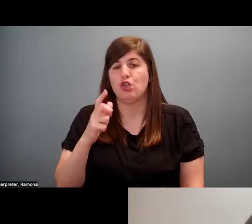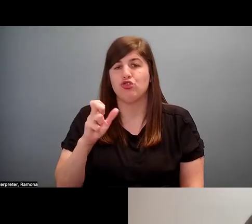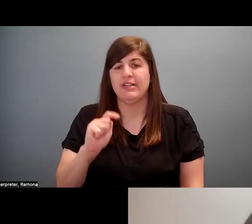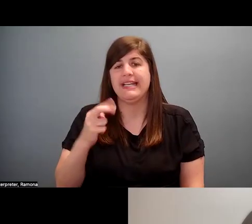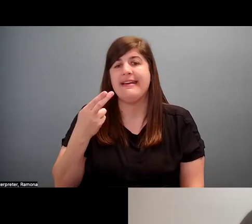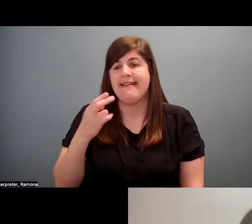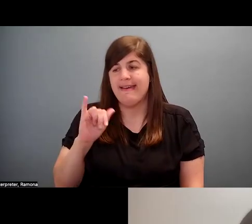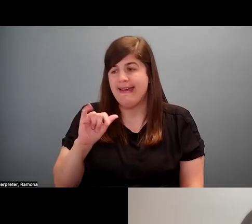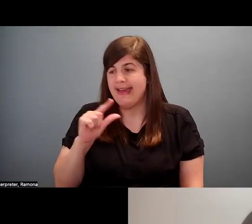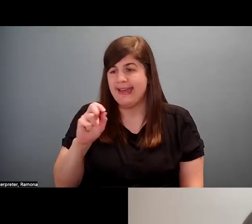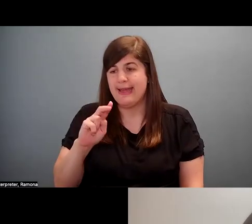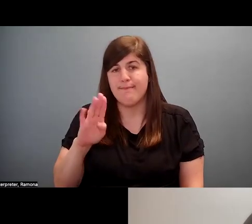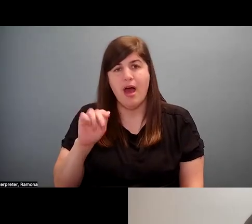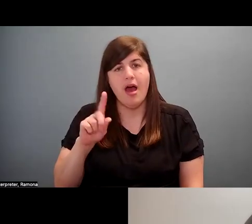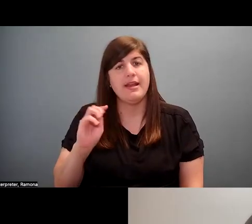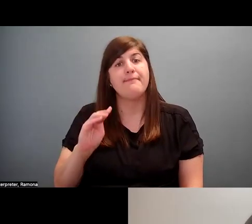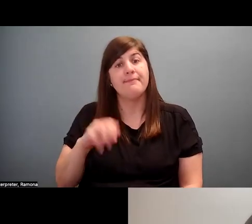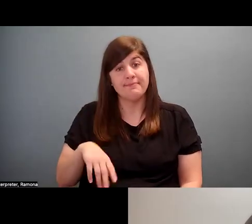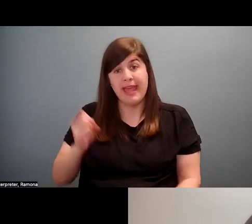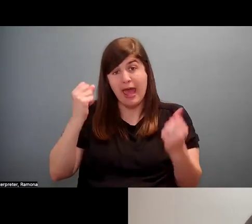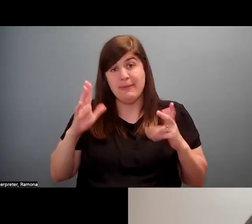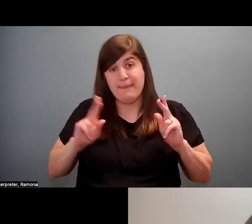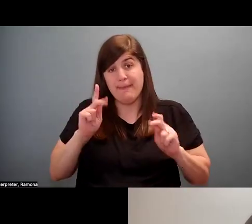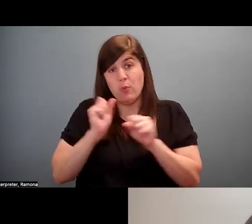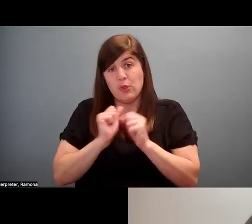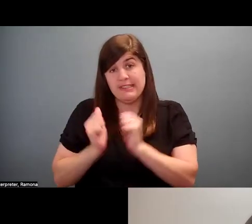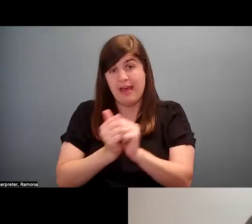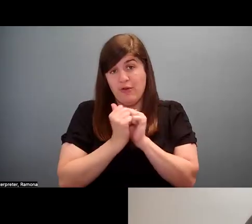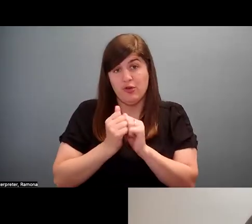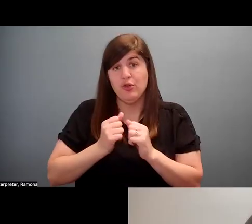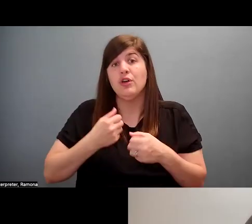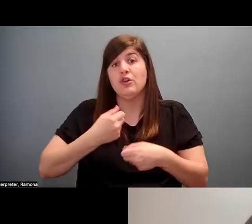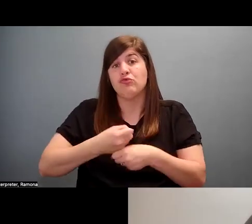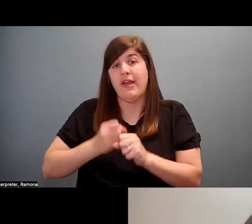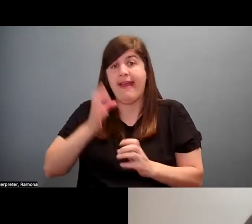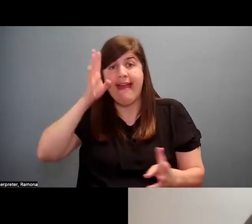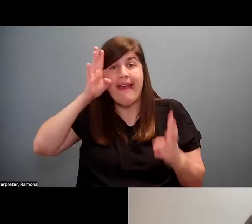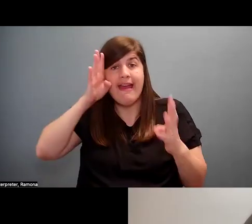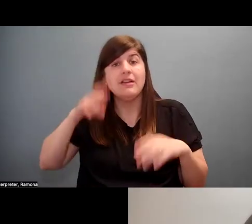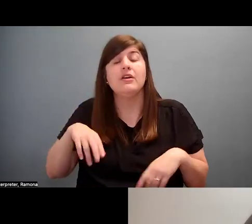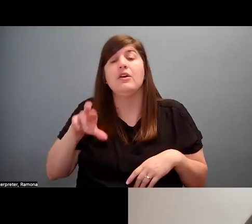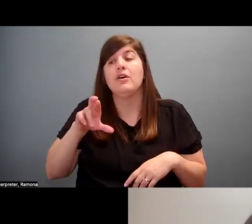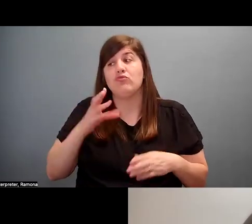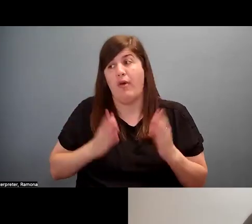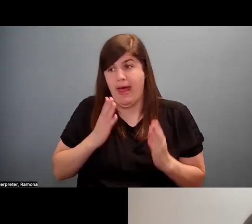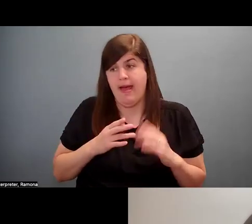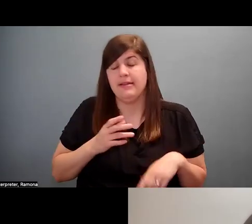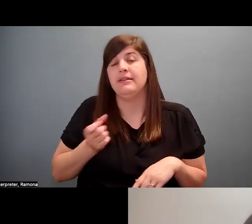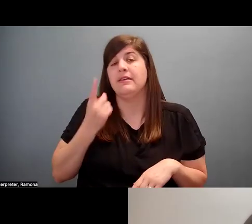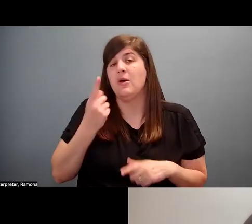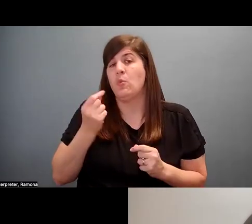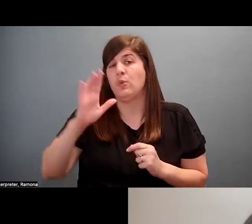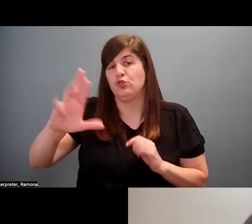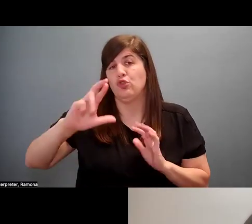Higginbottom. How many people worked together to create this robot, and what role did you play in